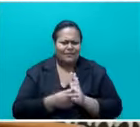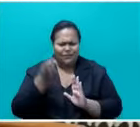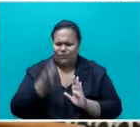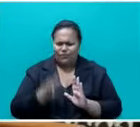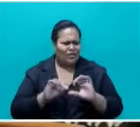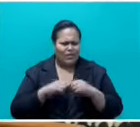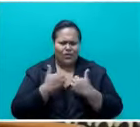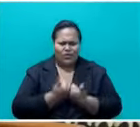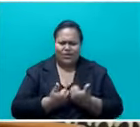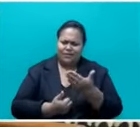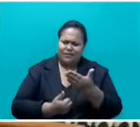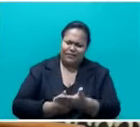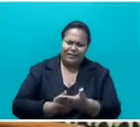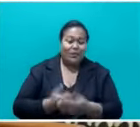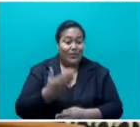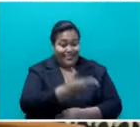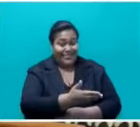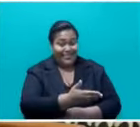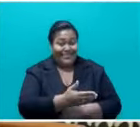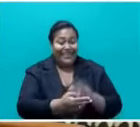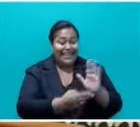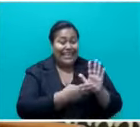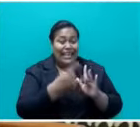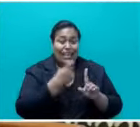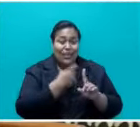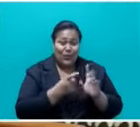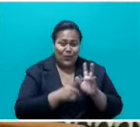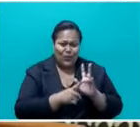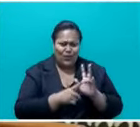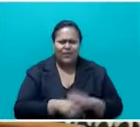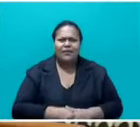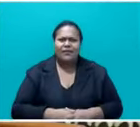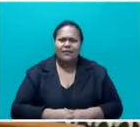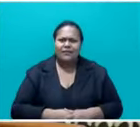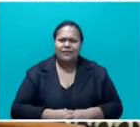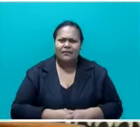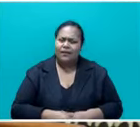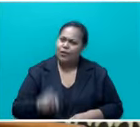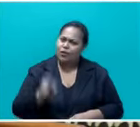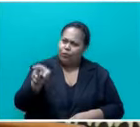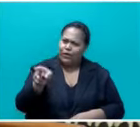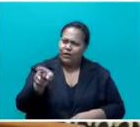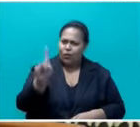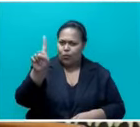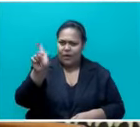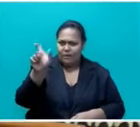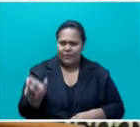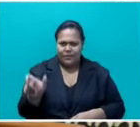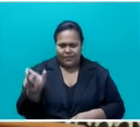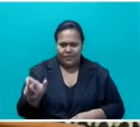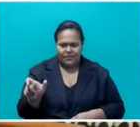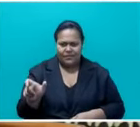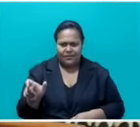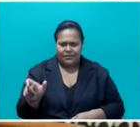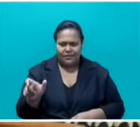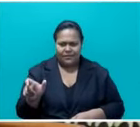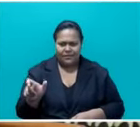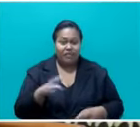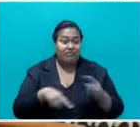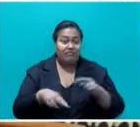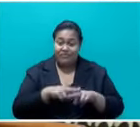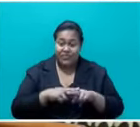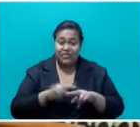he puts one individual in Fiji First responsible for the mess that they've created. I think